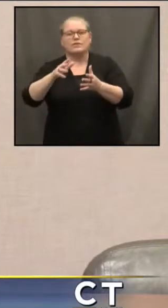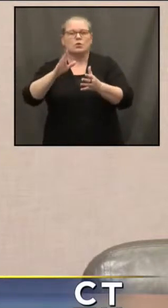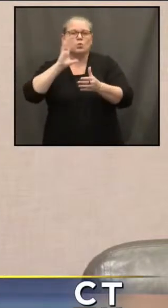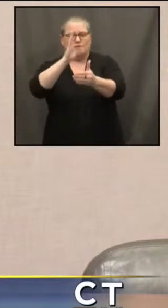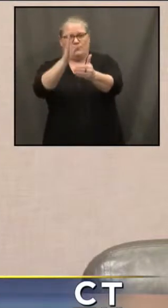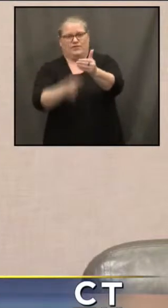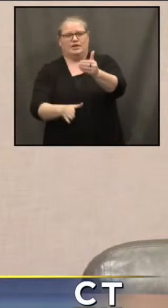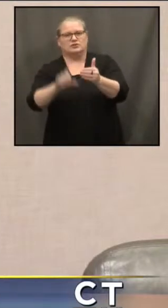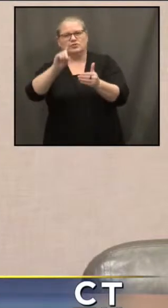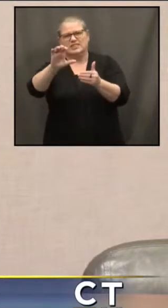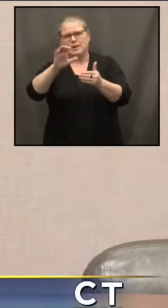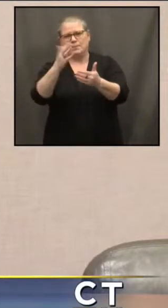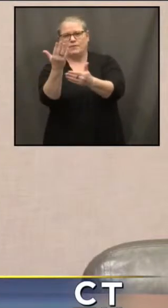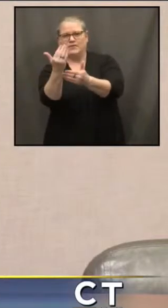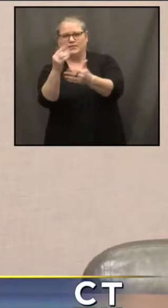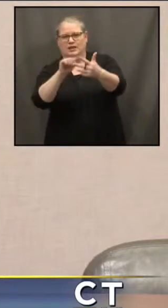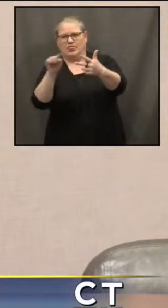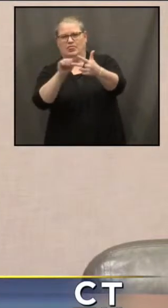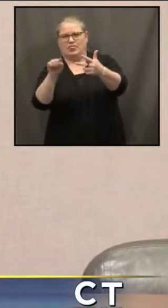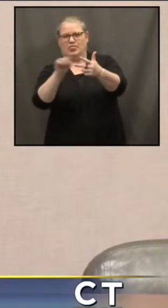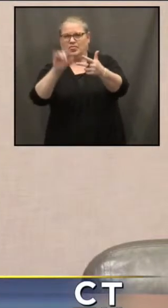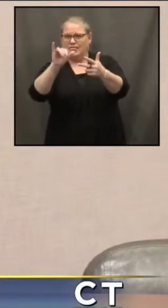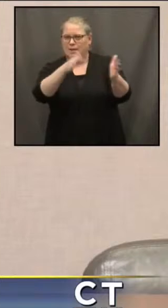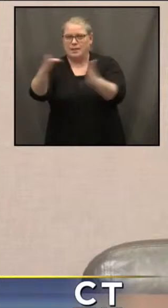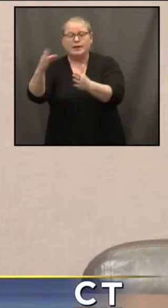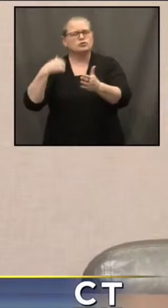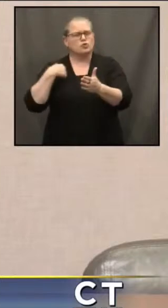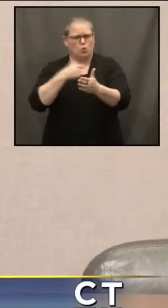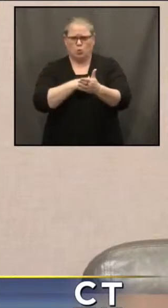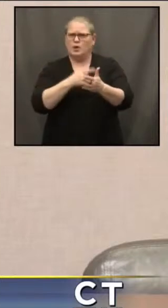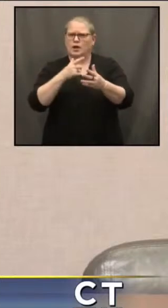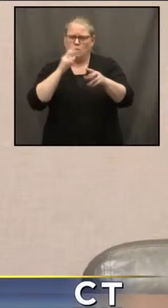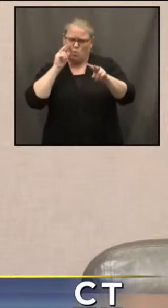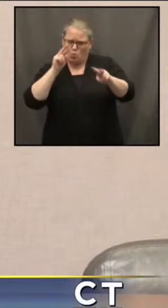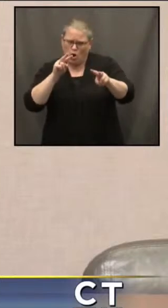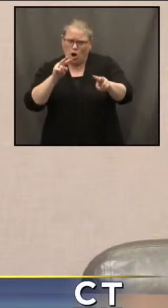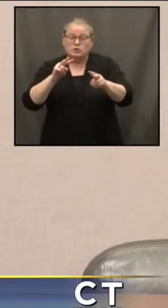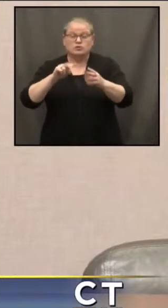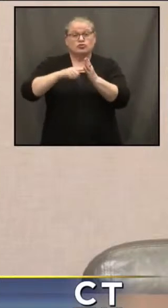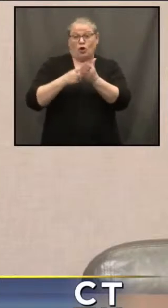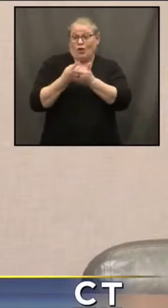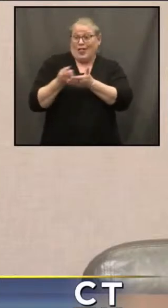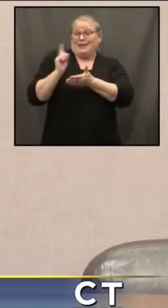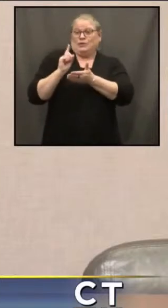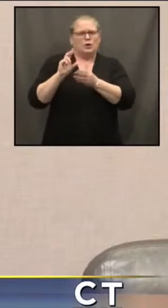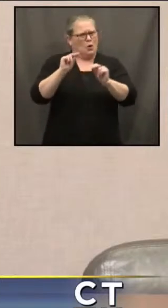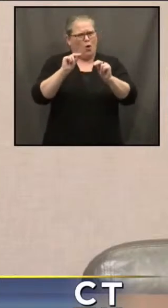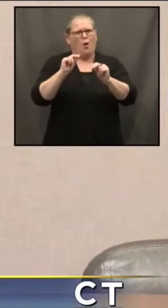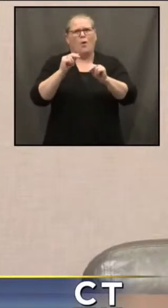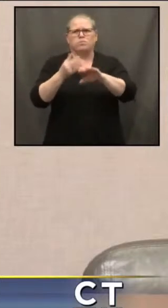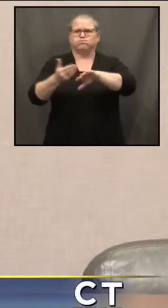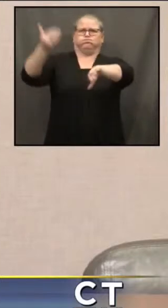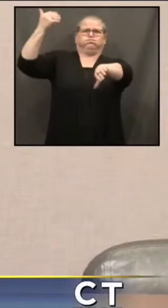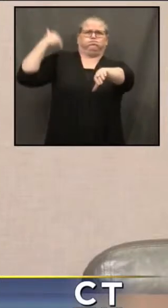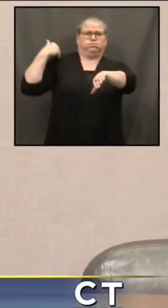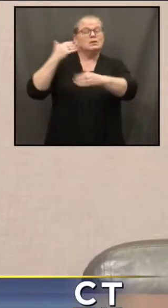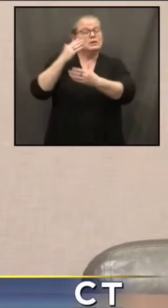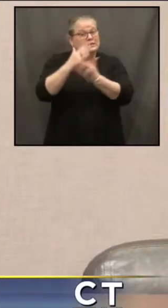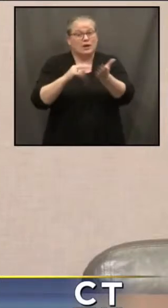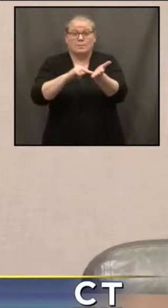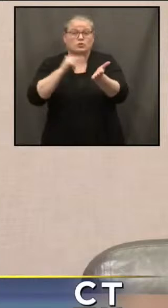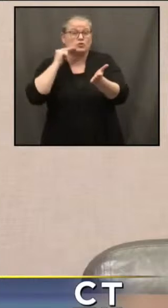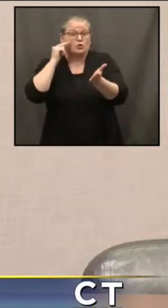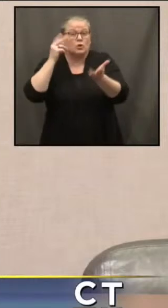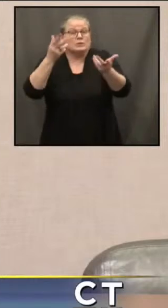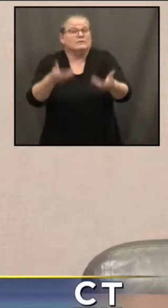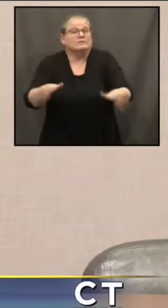target on this. This isn't something that just started in the last couple weeks. The homes have been doing this. Many of them are already done, as I mentioned,